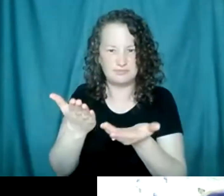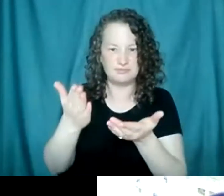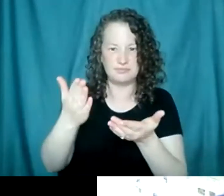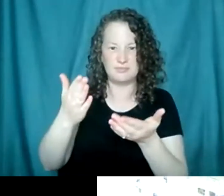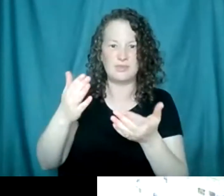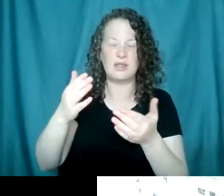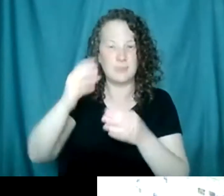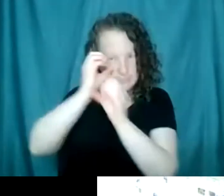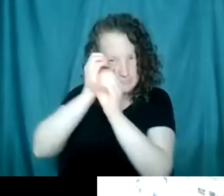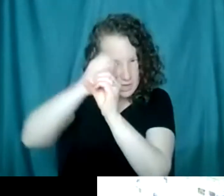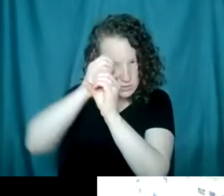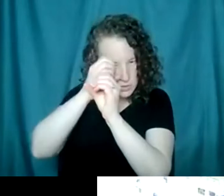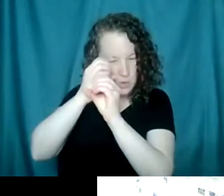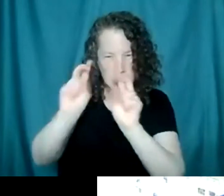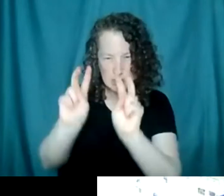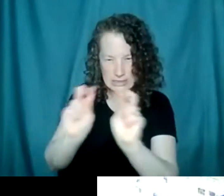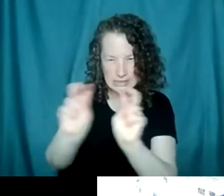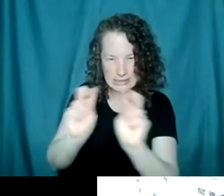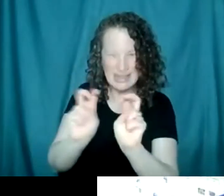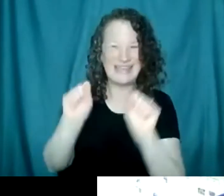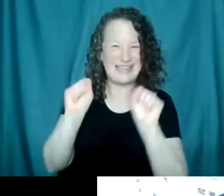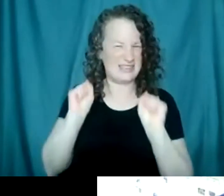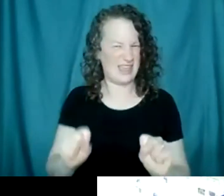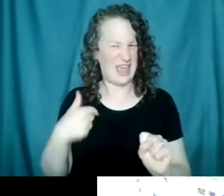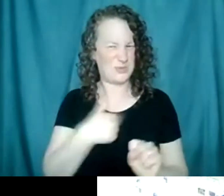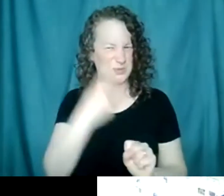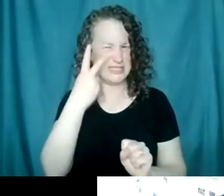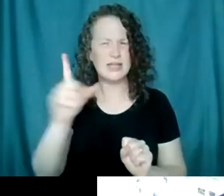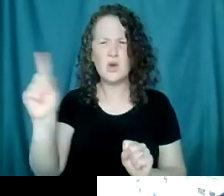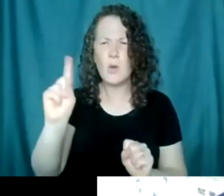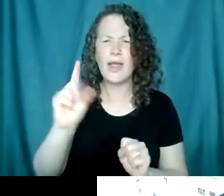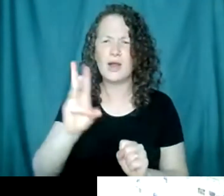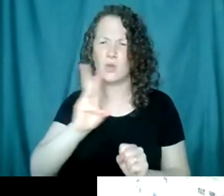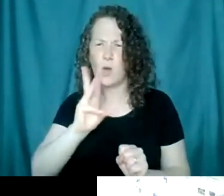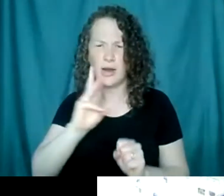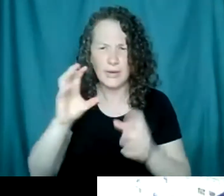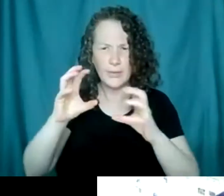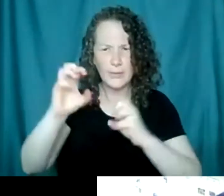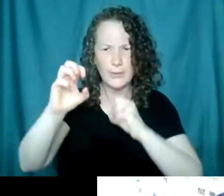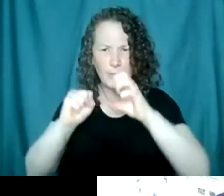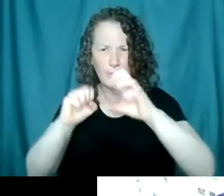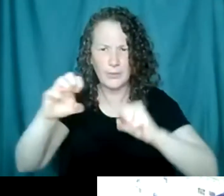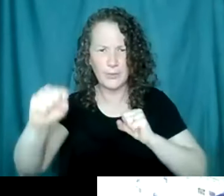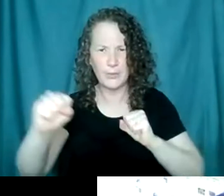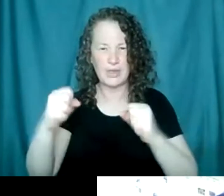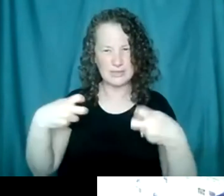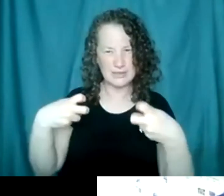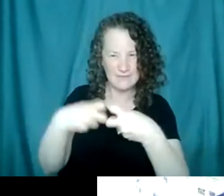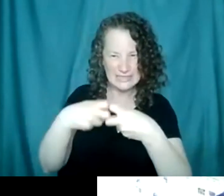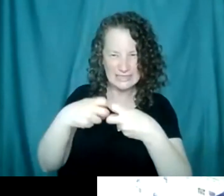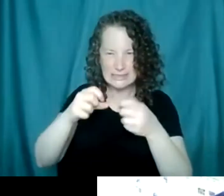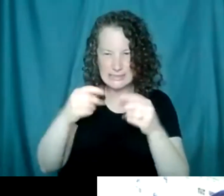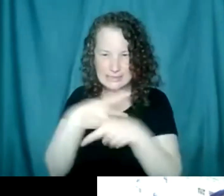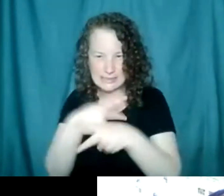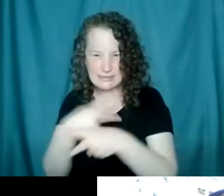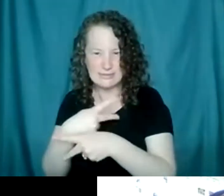electron microscope to see if we can see where the water is being held and do some physics calculations to see if that can